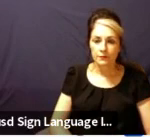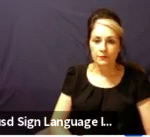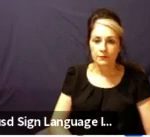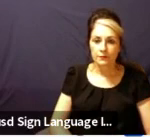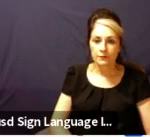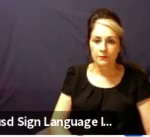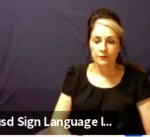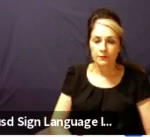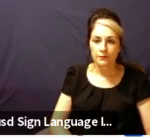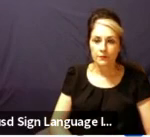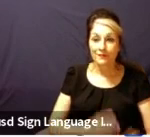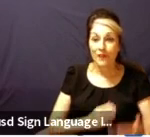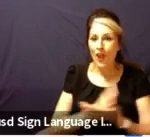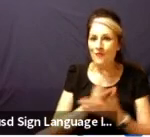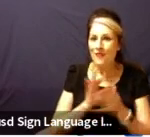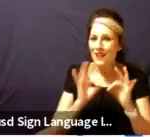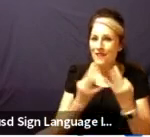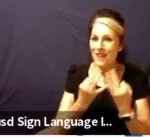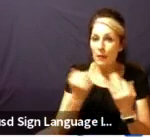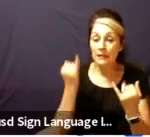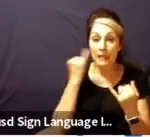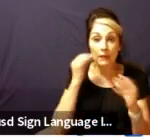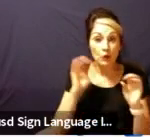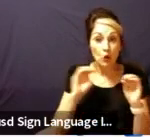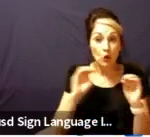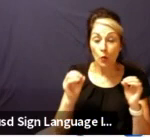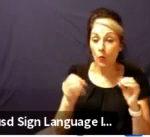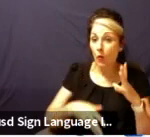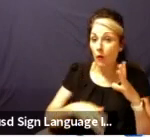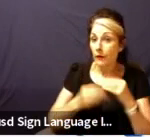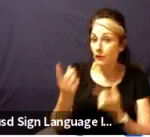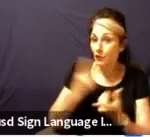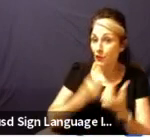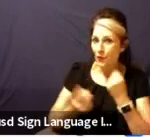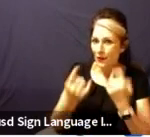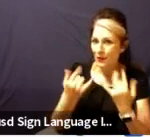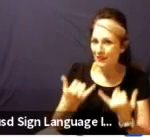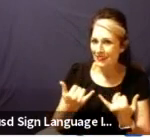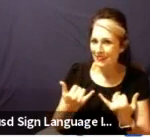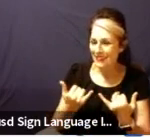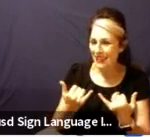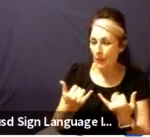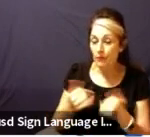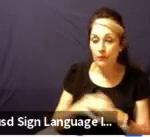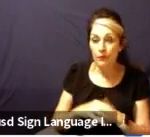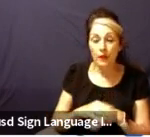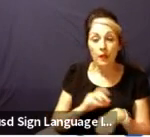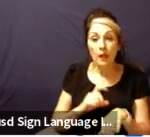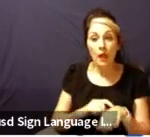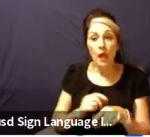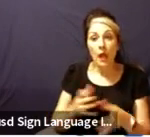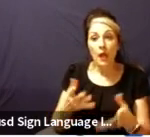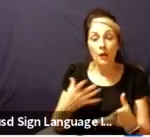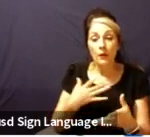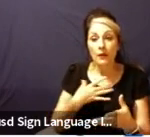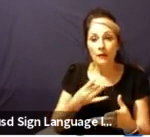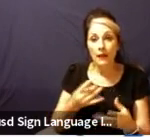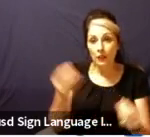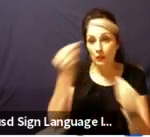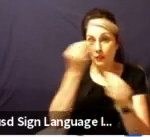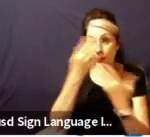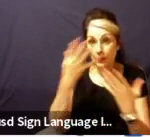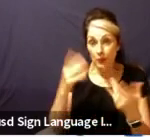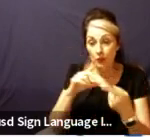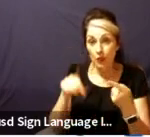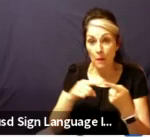All right, families, if there are no additional questions at this time, I would like to give you some information